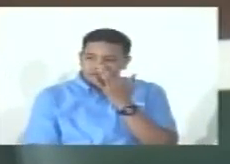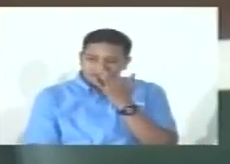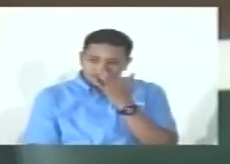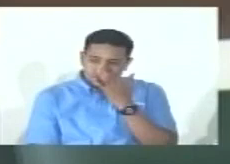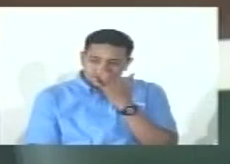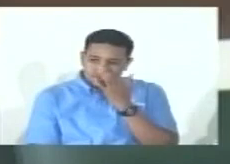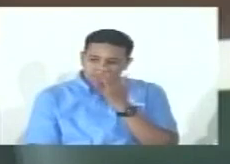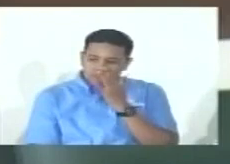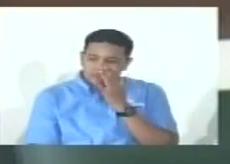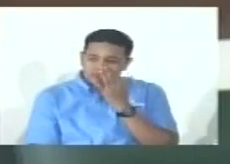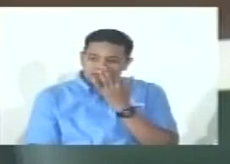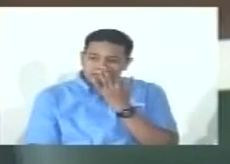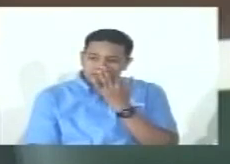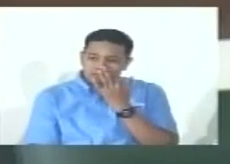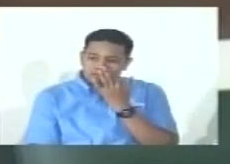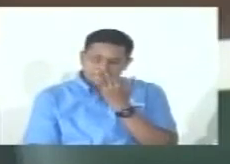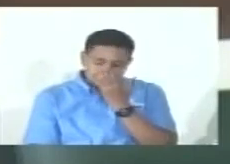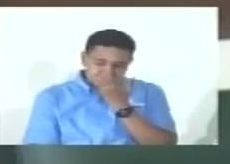But